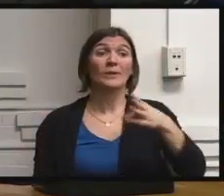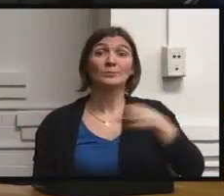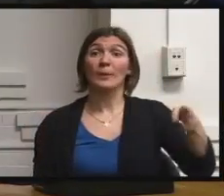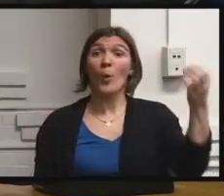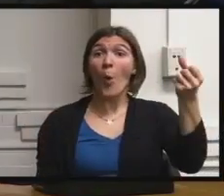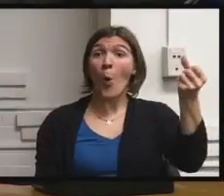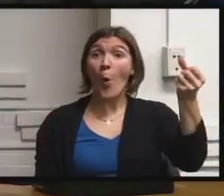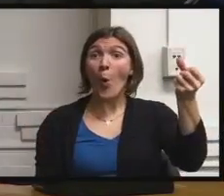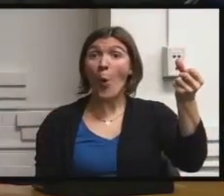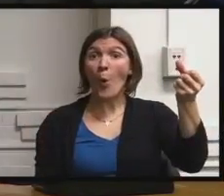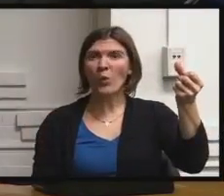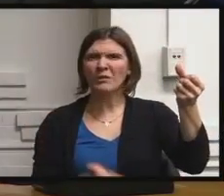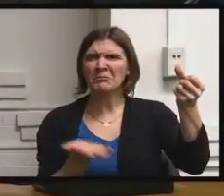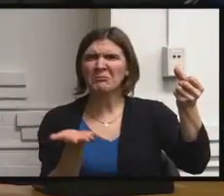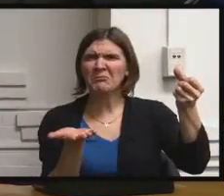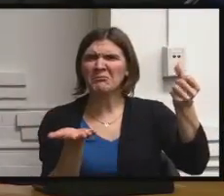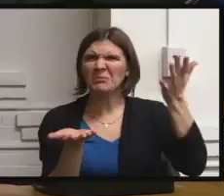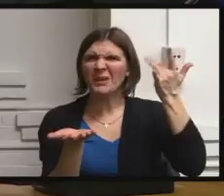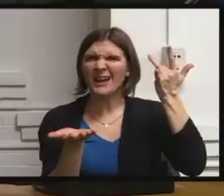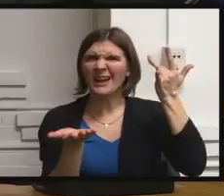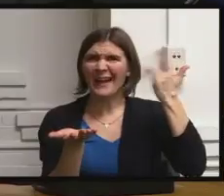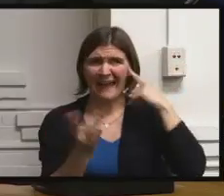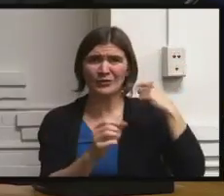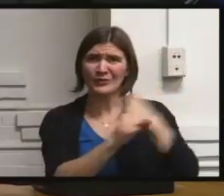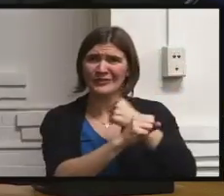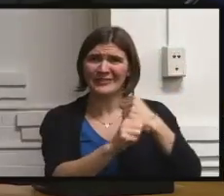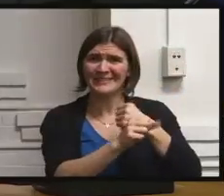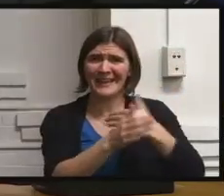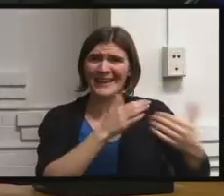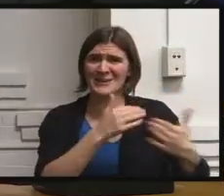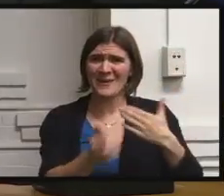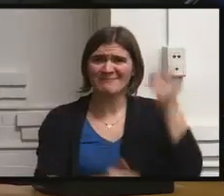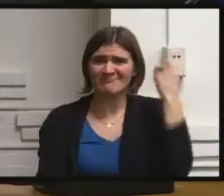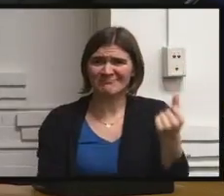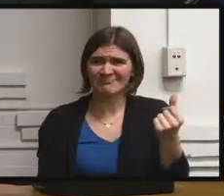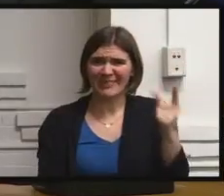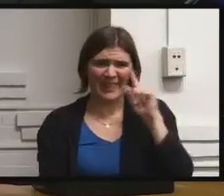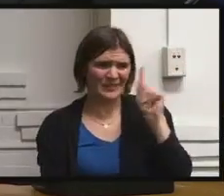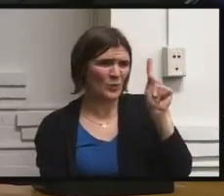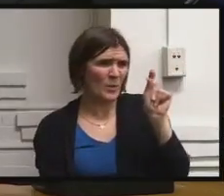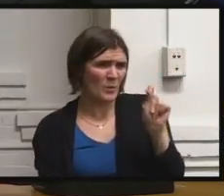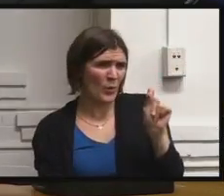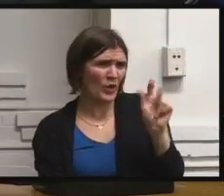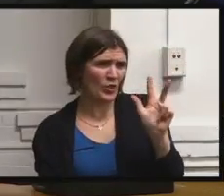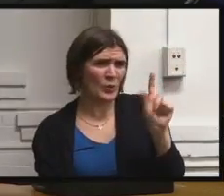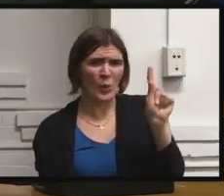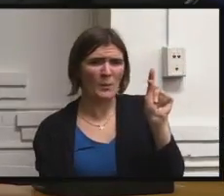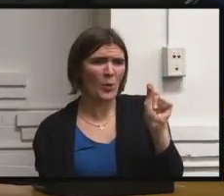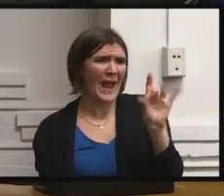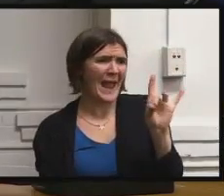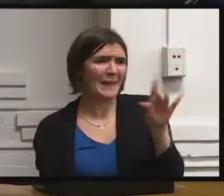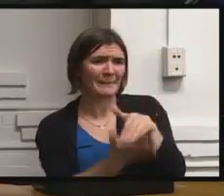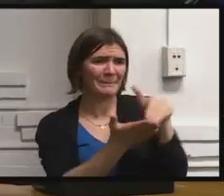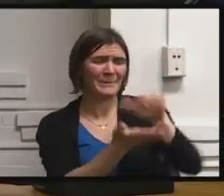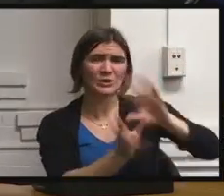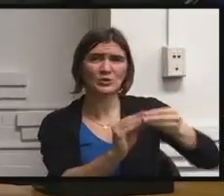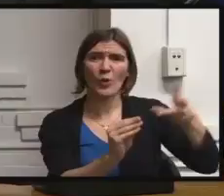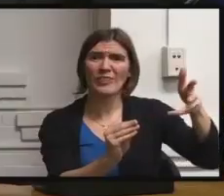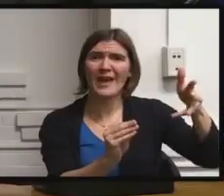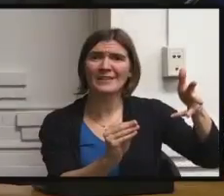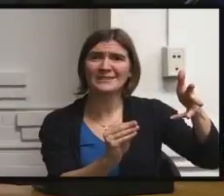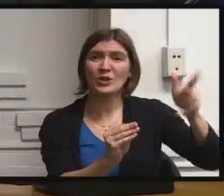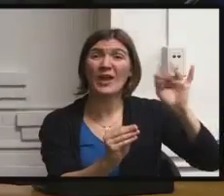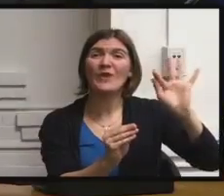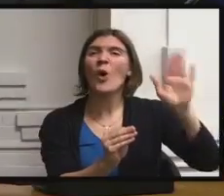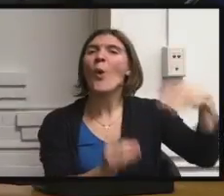I mean, it's got to be fixed, and that one, what is it, $1.3 million or $1.8 million total? And to put that